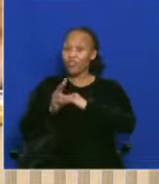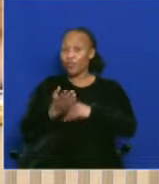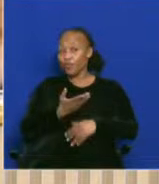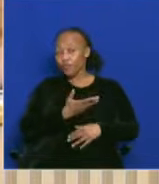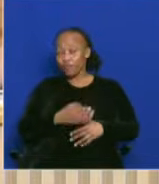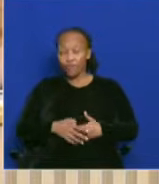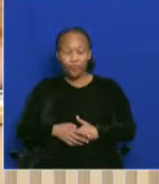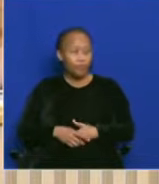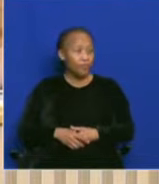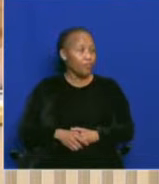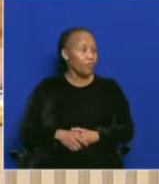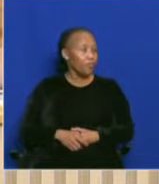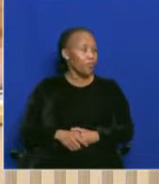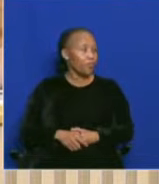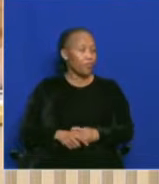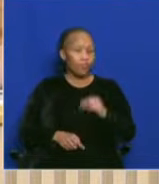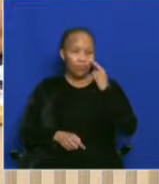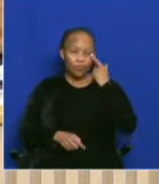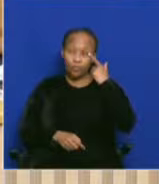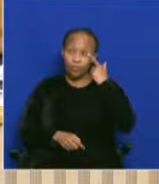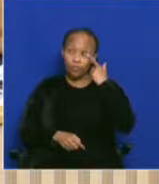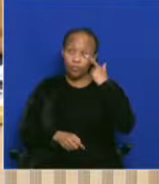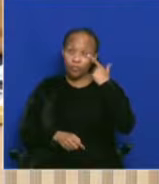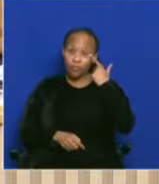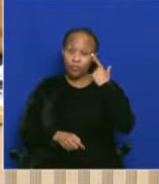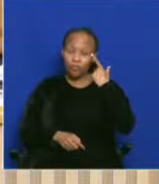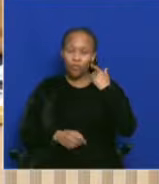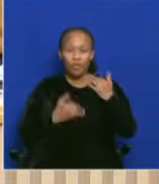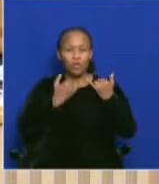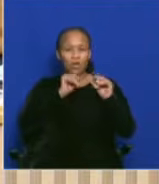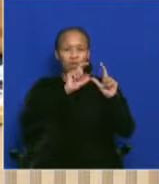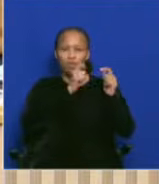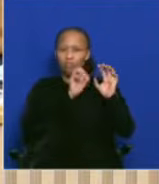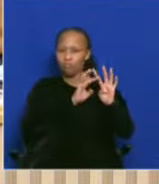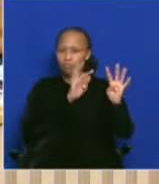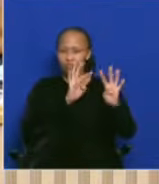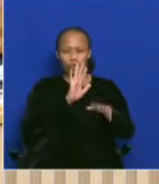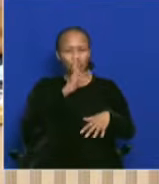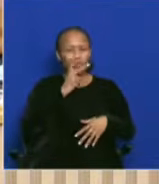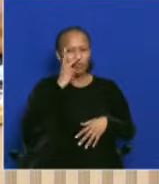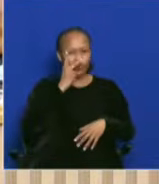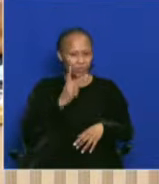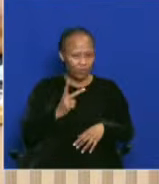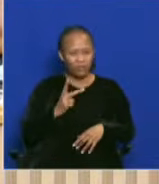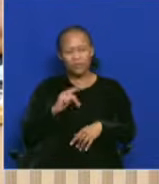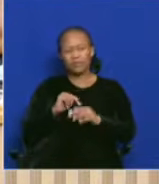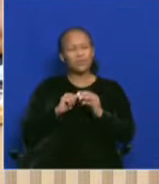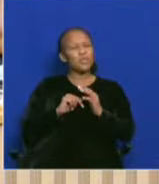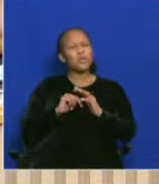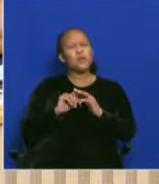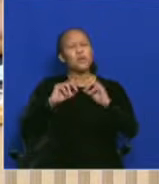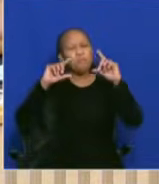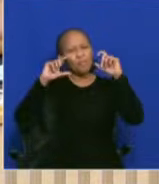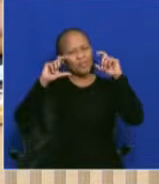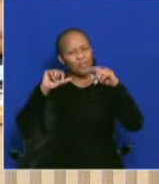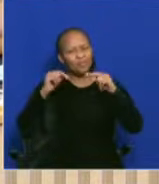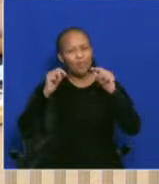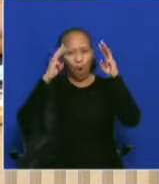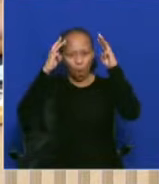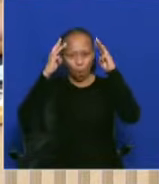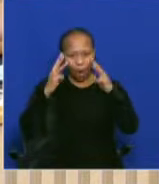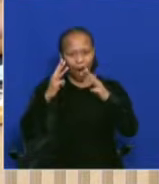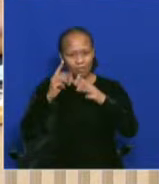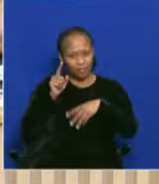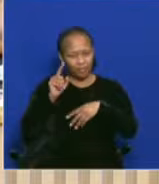So, Commissioners, you'll see there's a series of pictures of warehouses, and then it's followed with a message which says, we